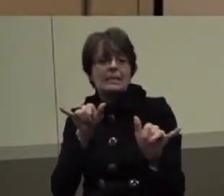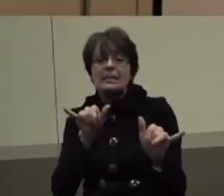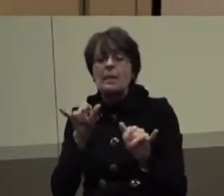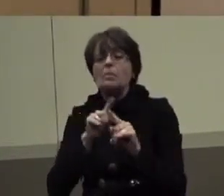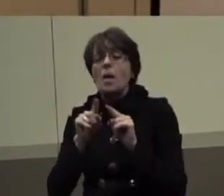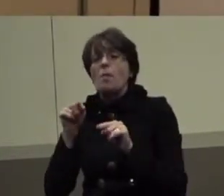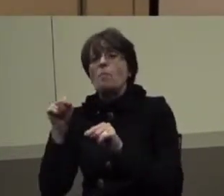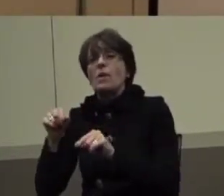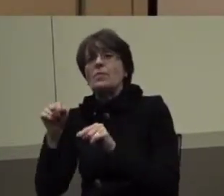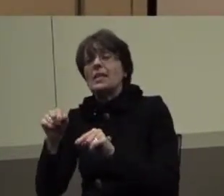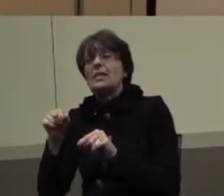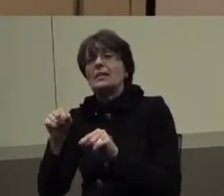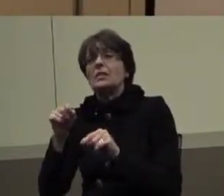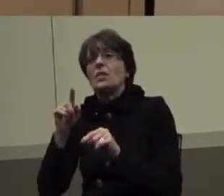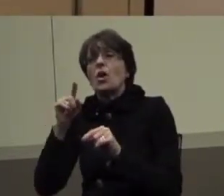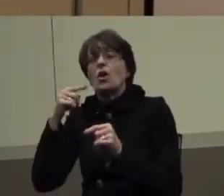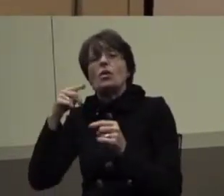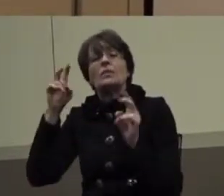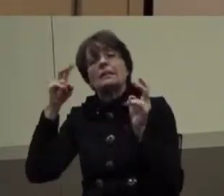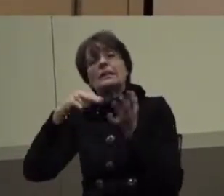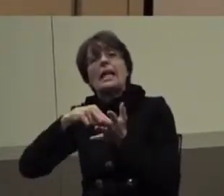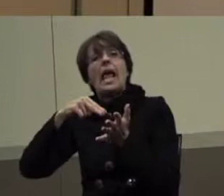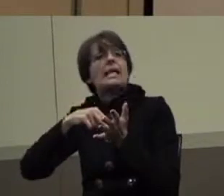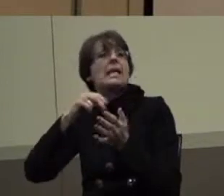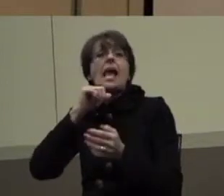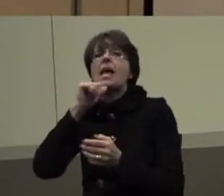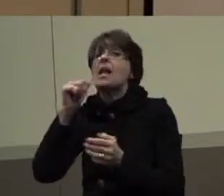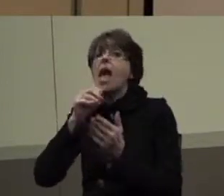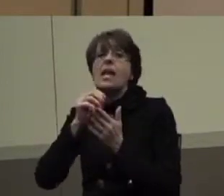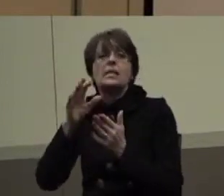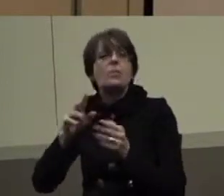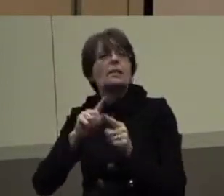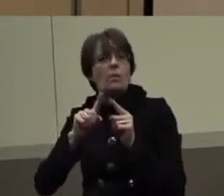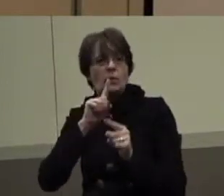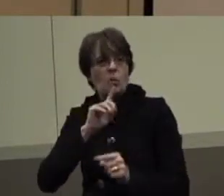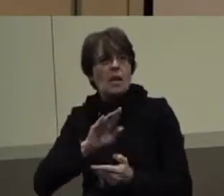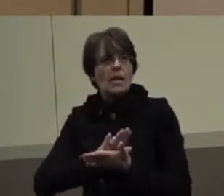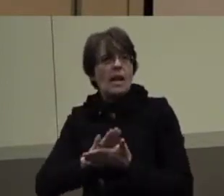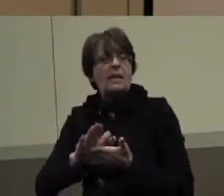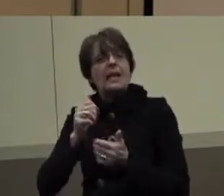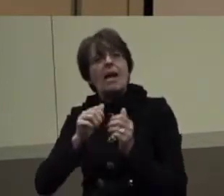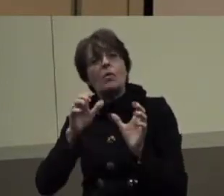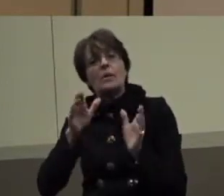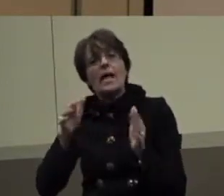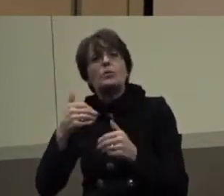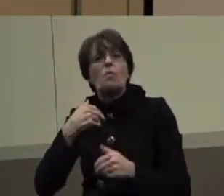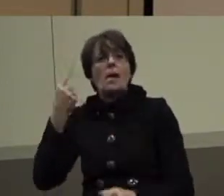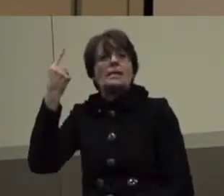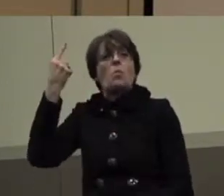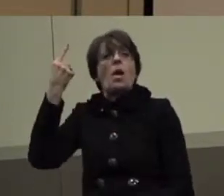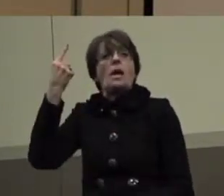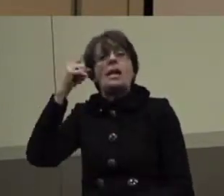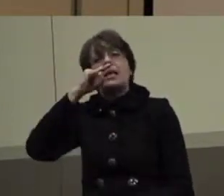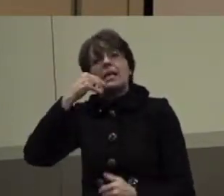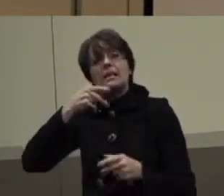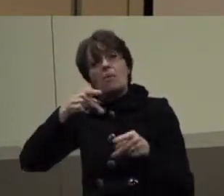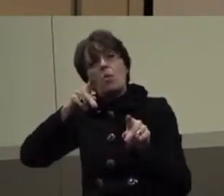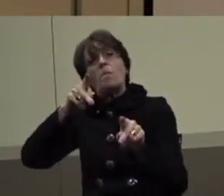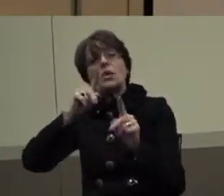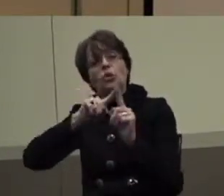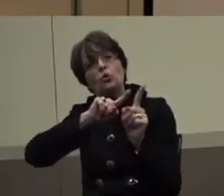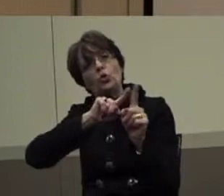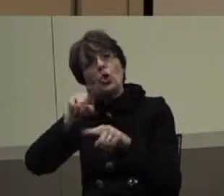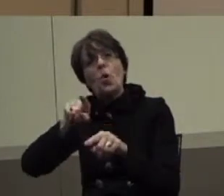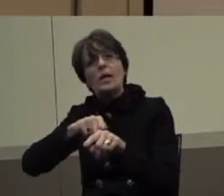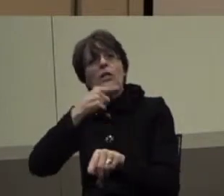these are just standing, and they weren't very expensive, but it's really nice, and every classroom has one, and the kids have permission to go there